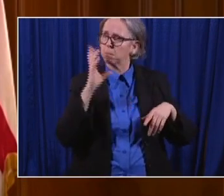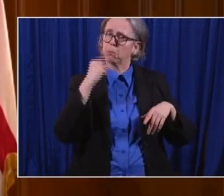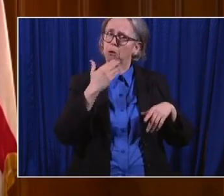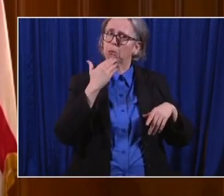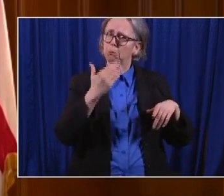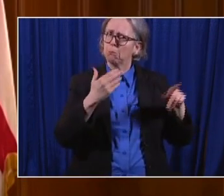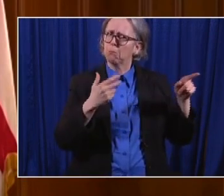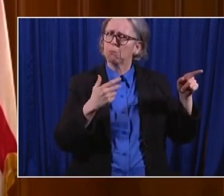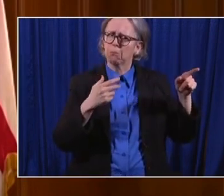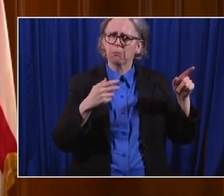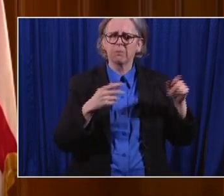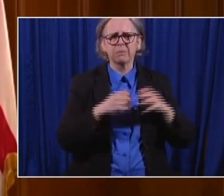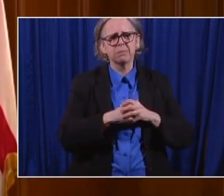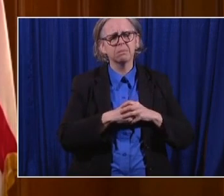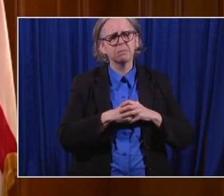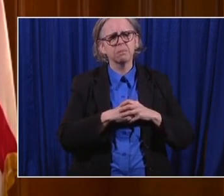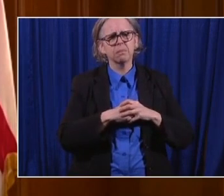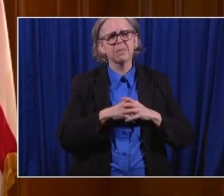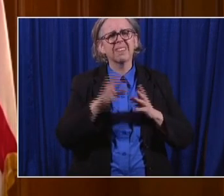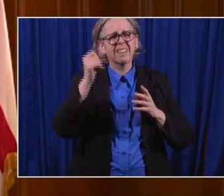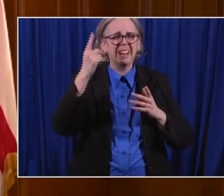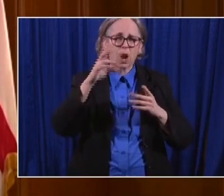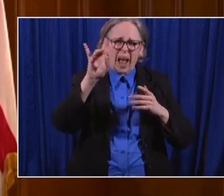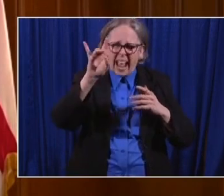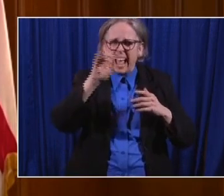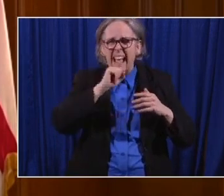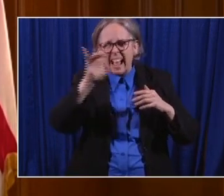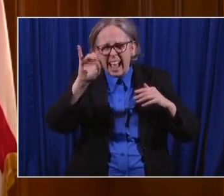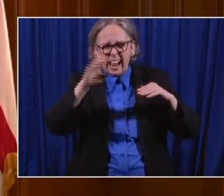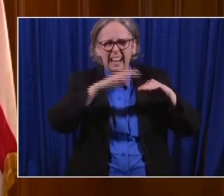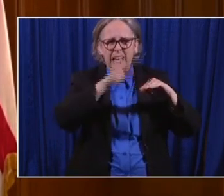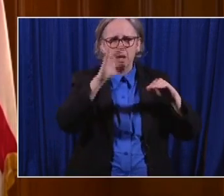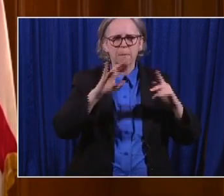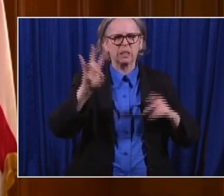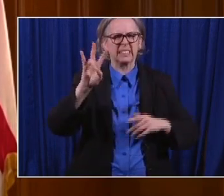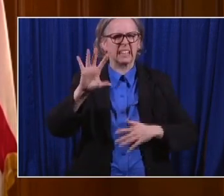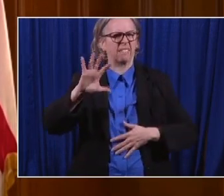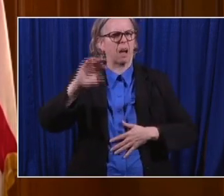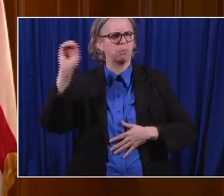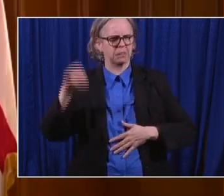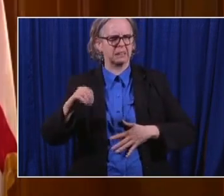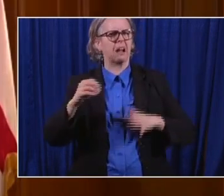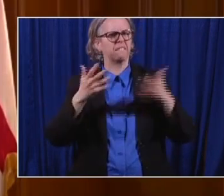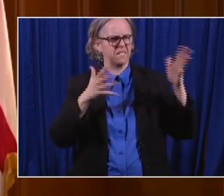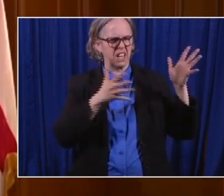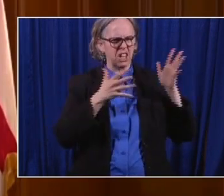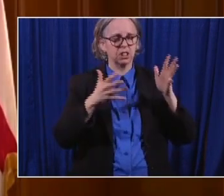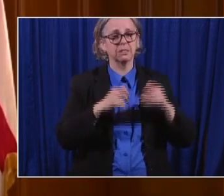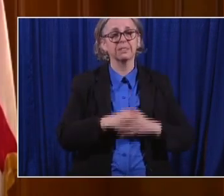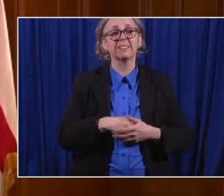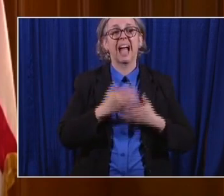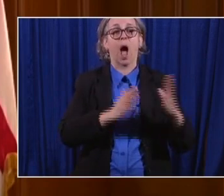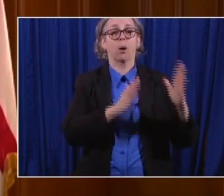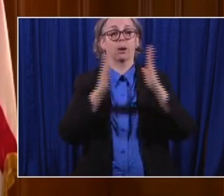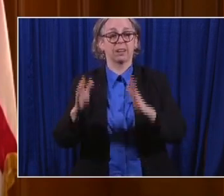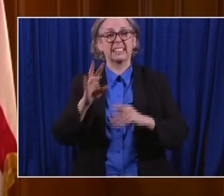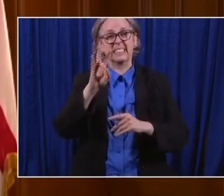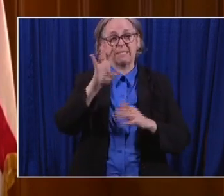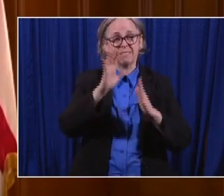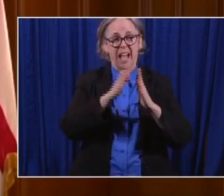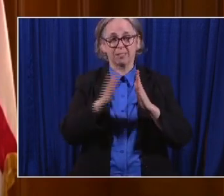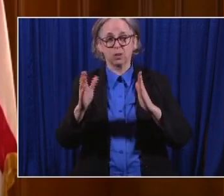is almost 74.5%. 75 to 79 is 75.5%.